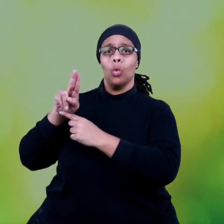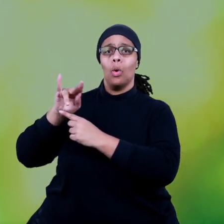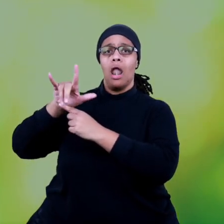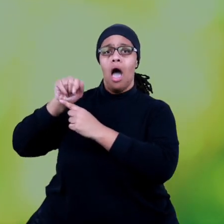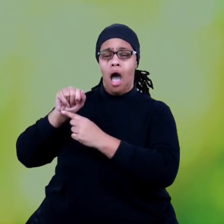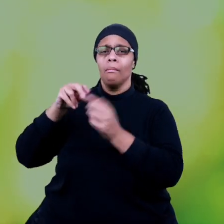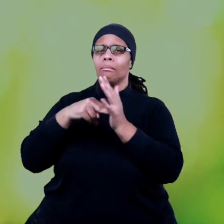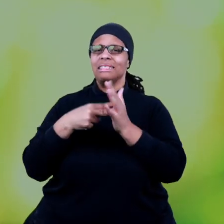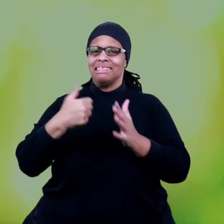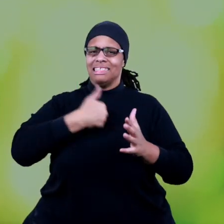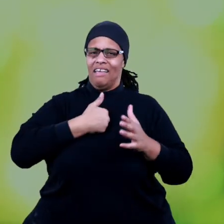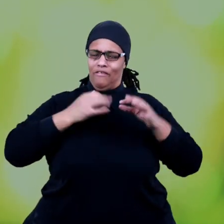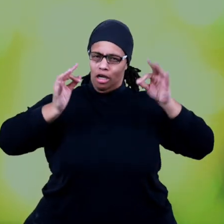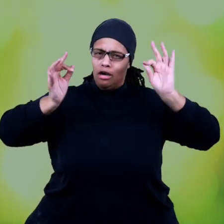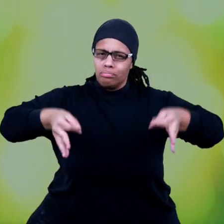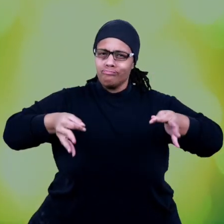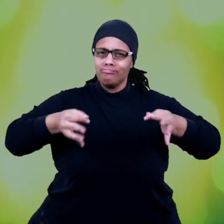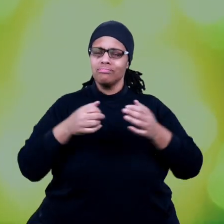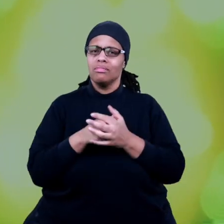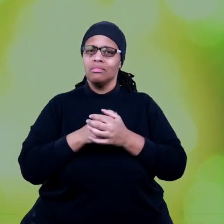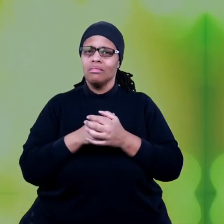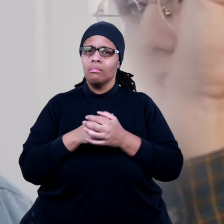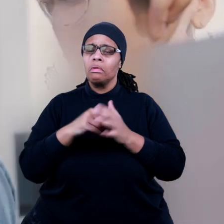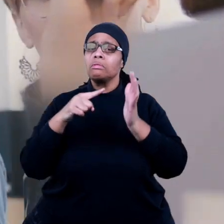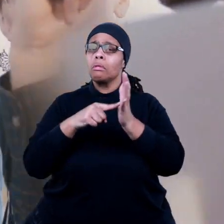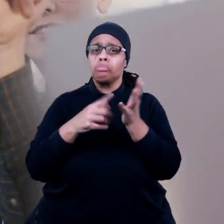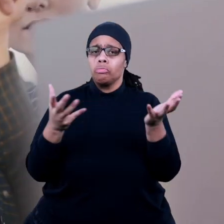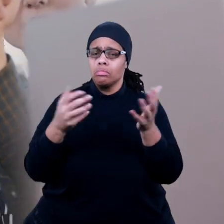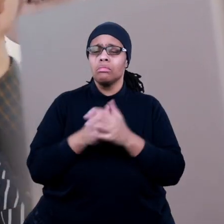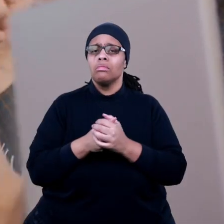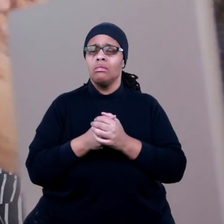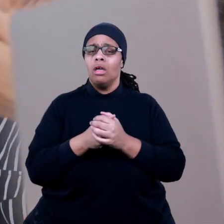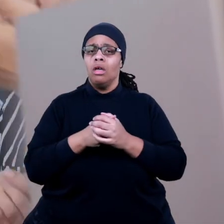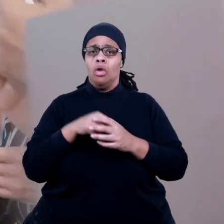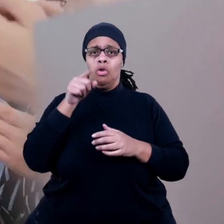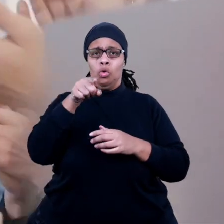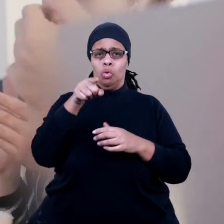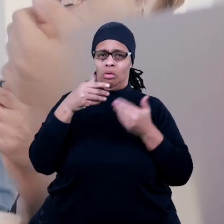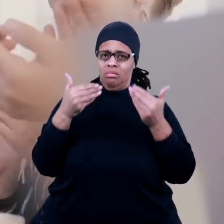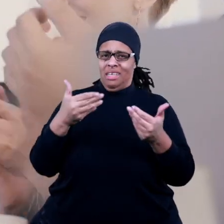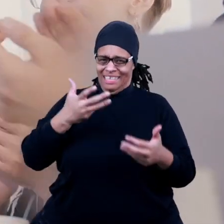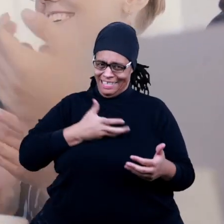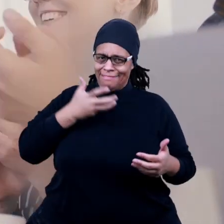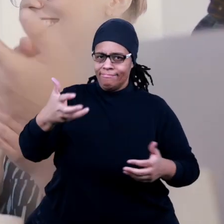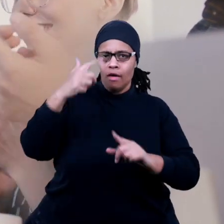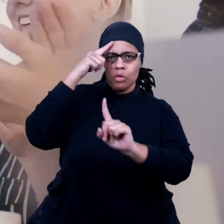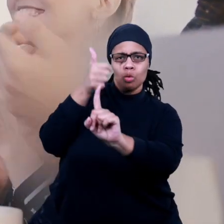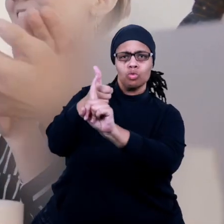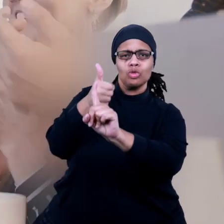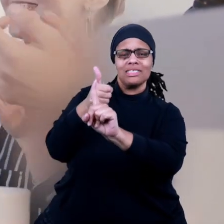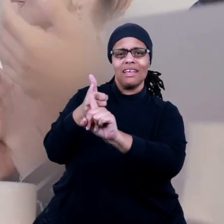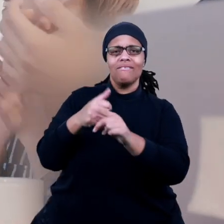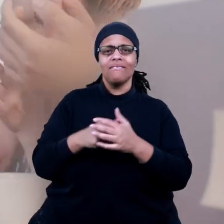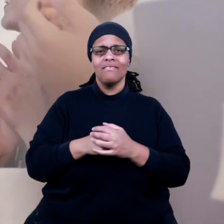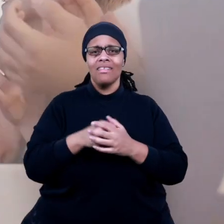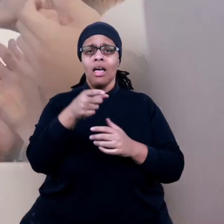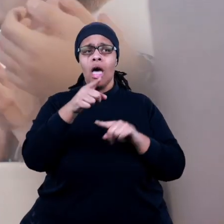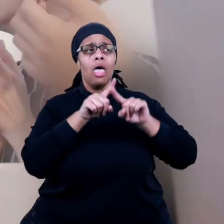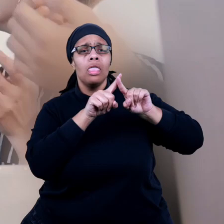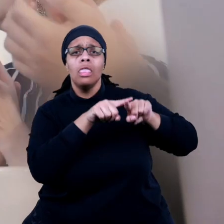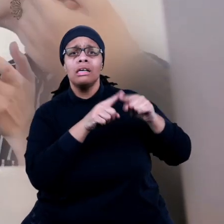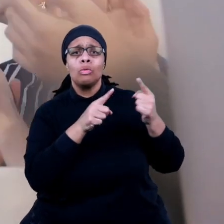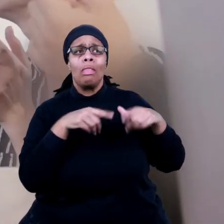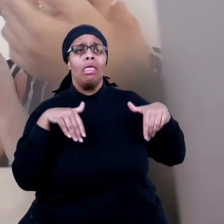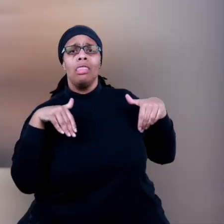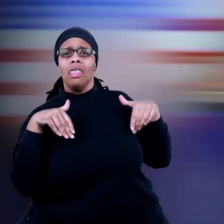Kujijakalia means self-determination. An example of this principle is to speak up for yourself. You